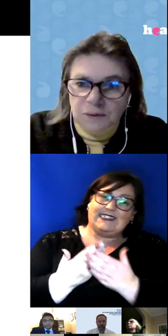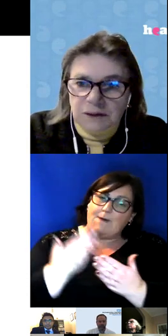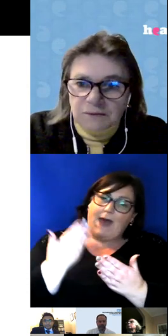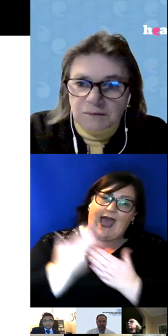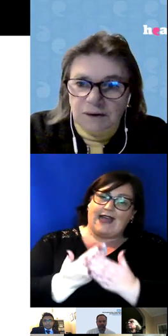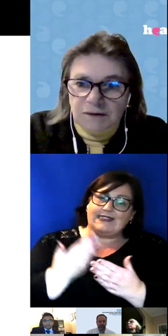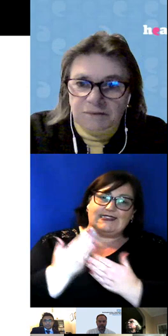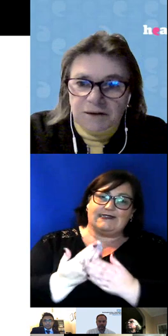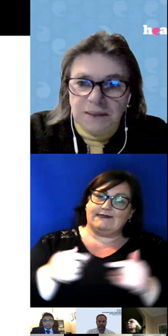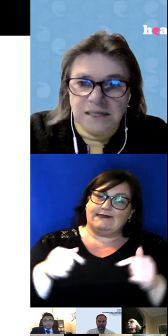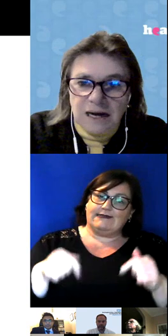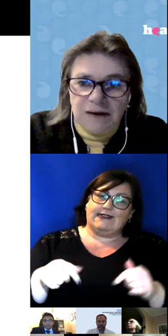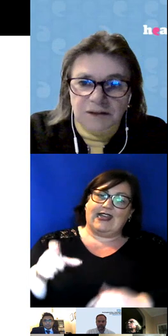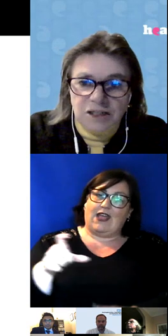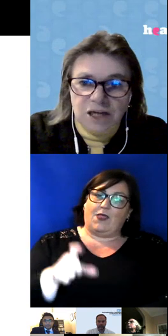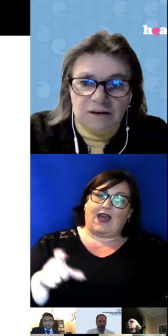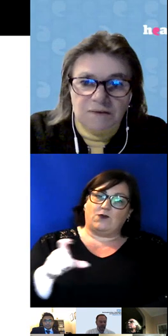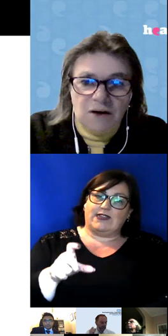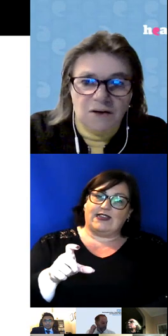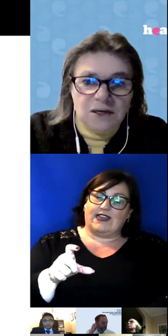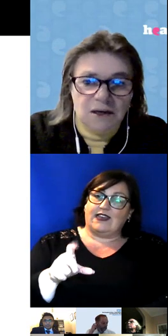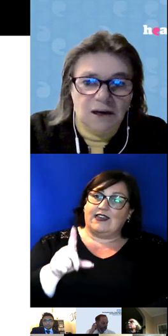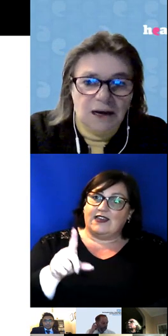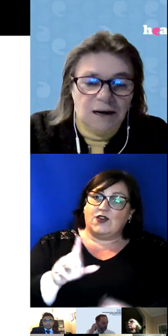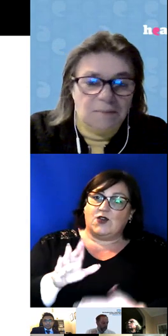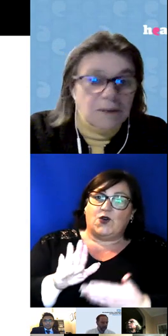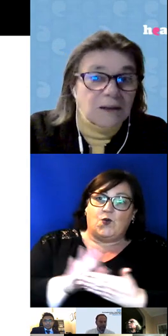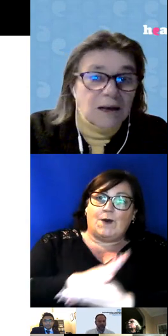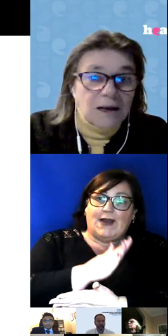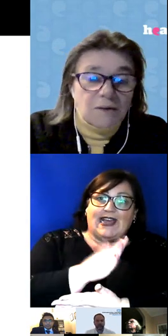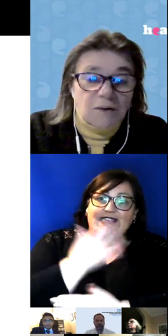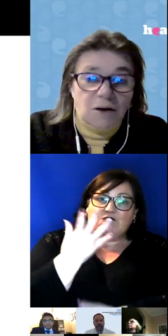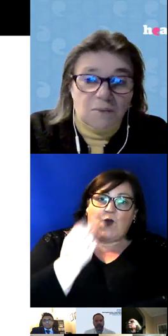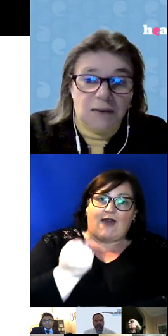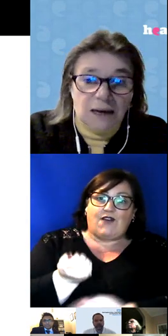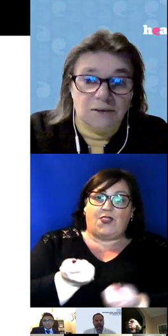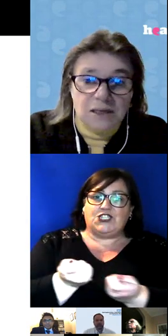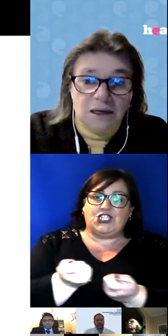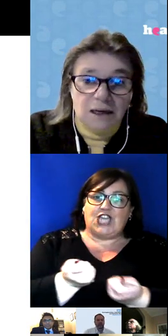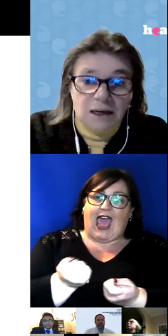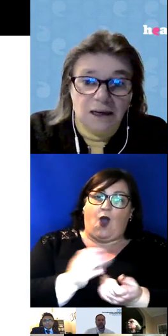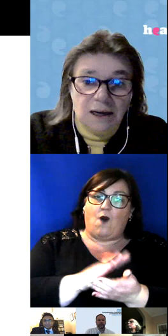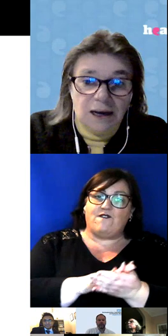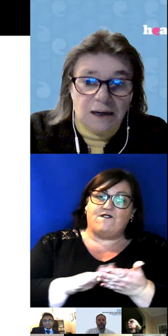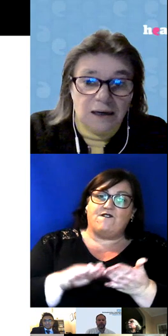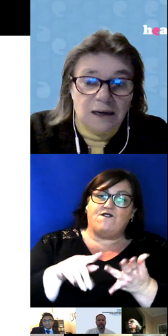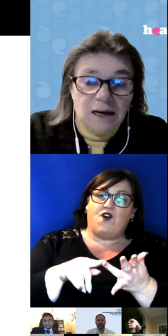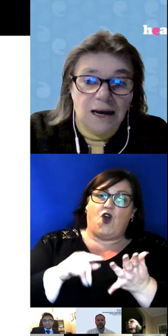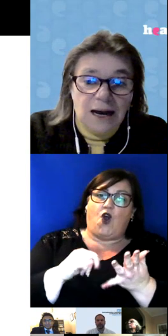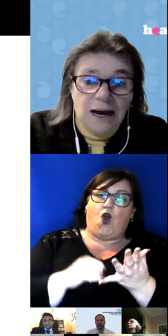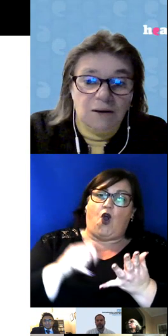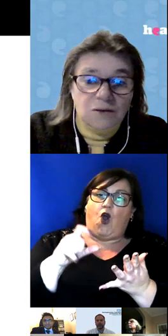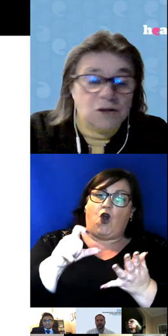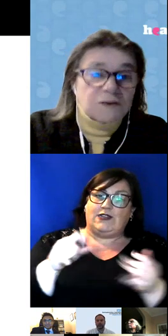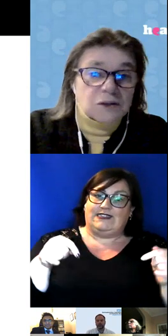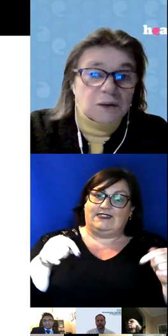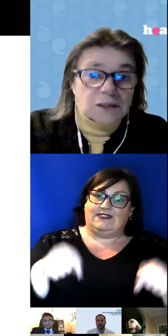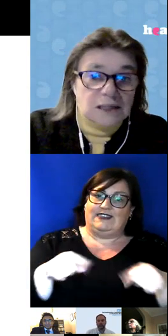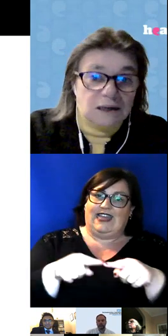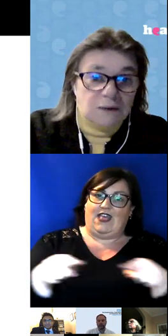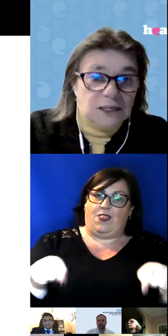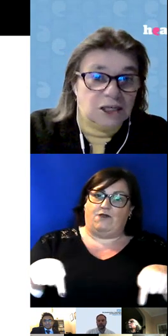We're also very pleased to have the chair of HOSC in the room, Councillor Hannah, who's